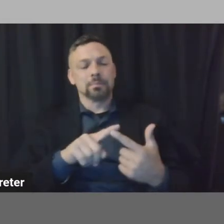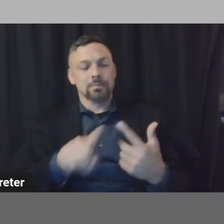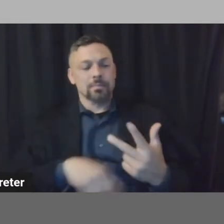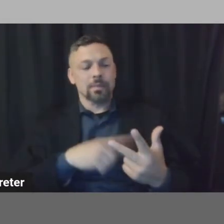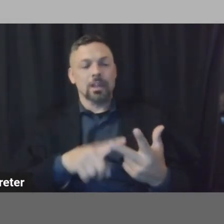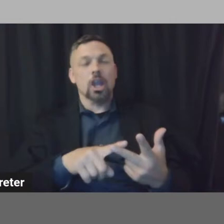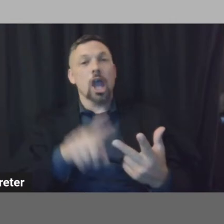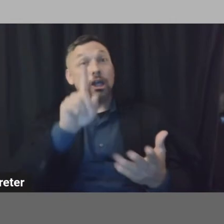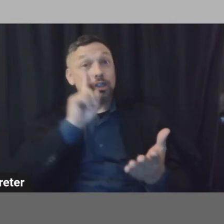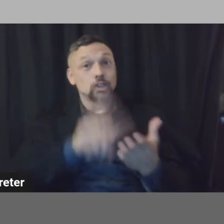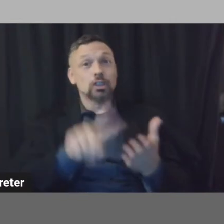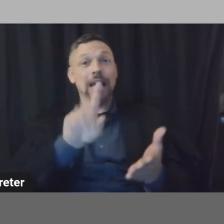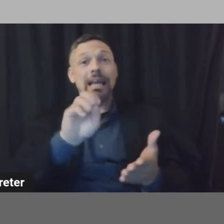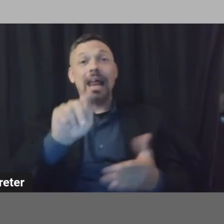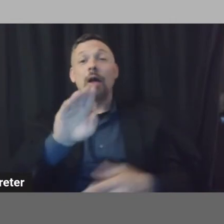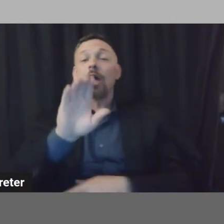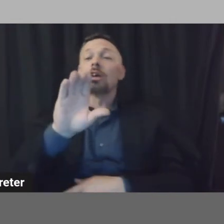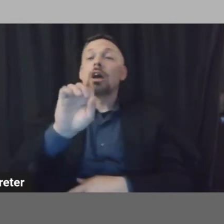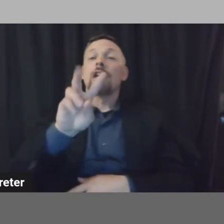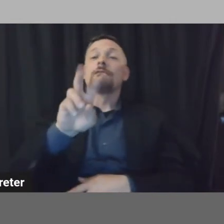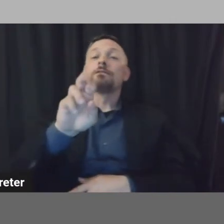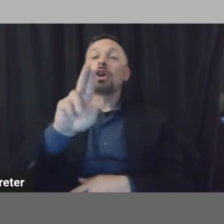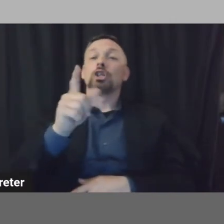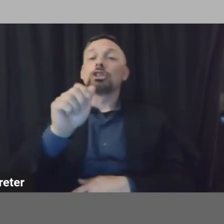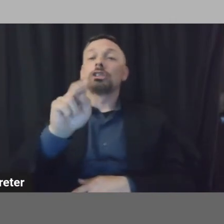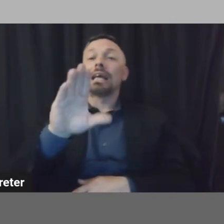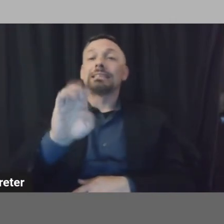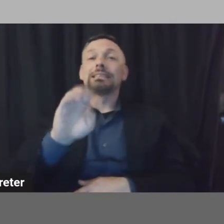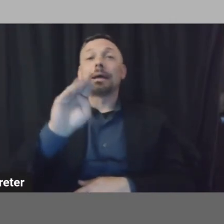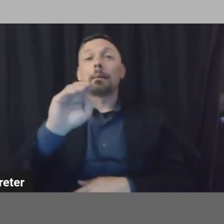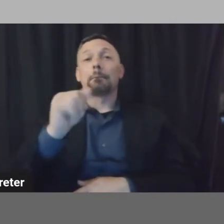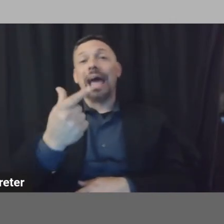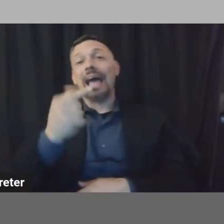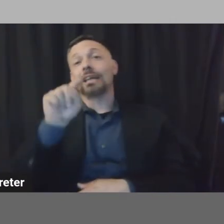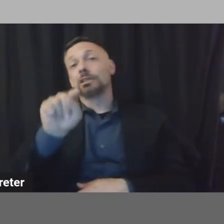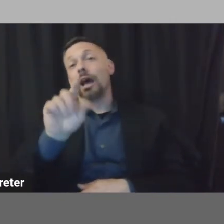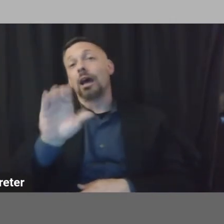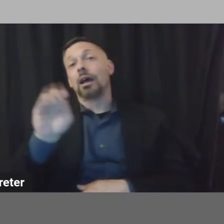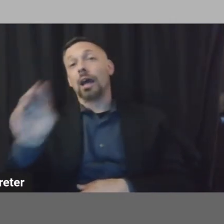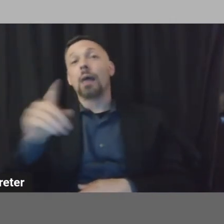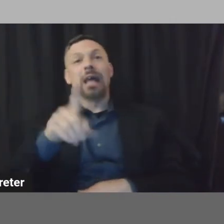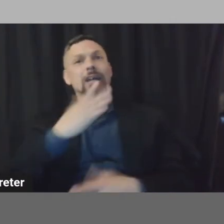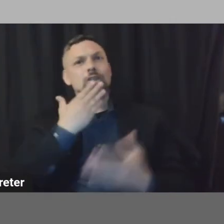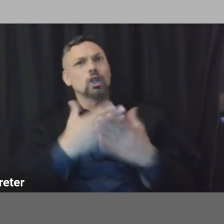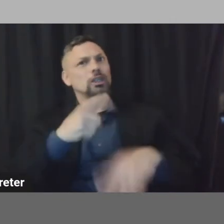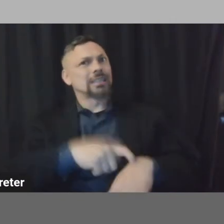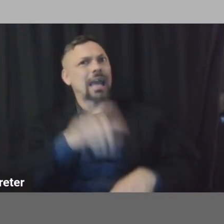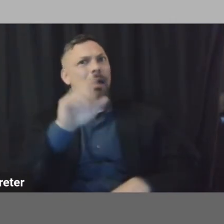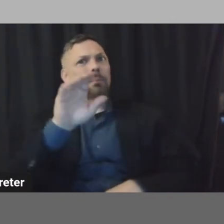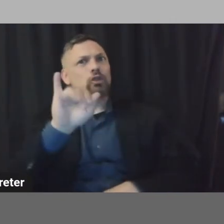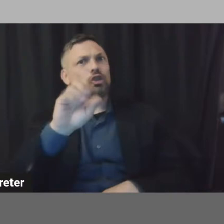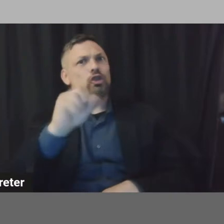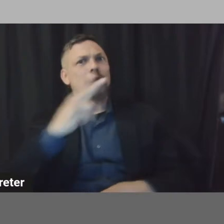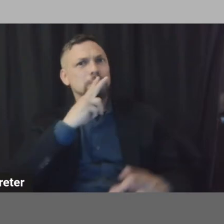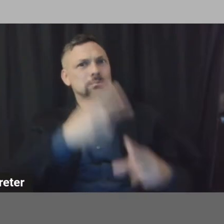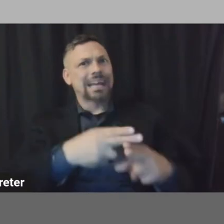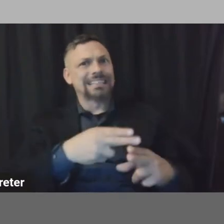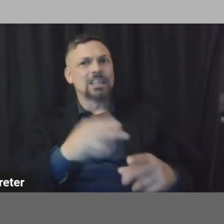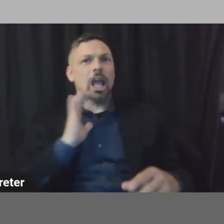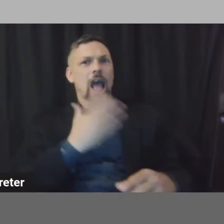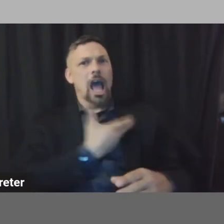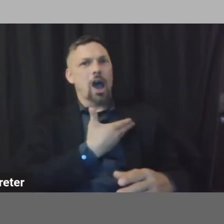Check it out at convergencemag.com. And this also seems like a really good time. Josh mentioned it in our